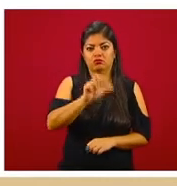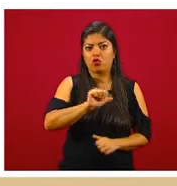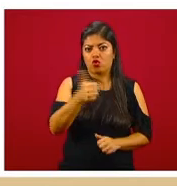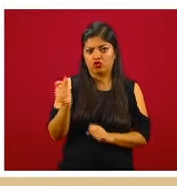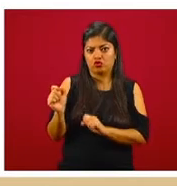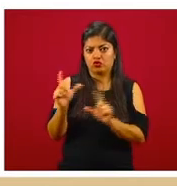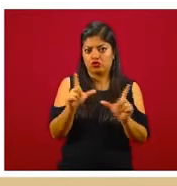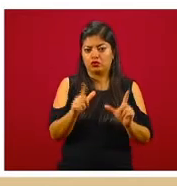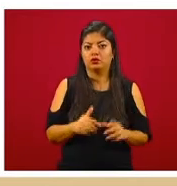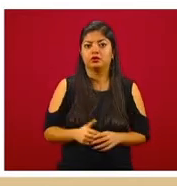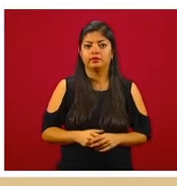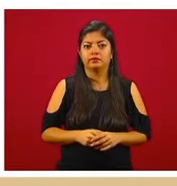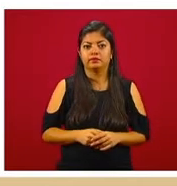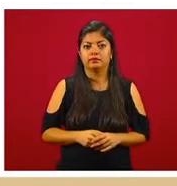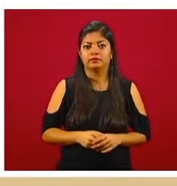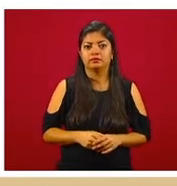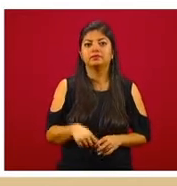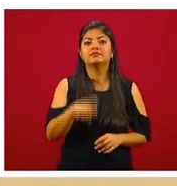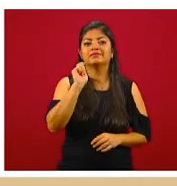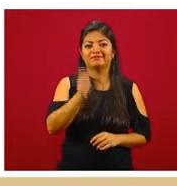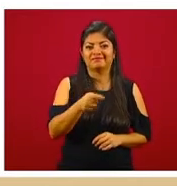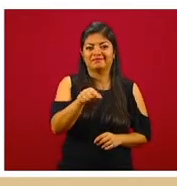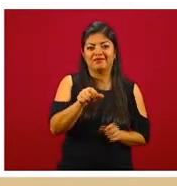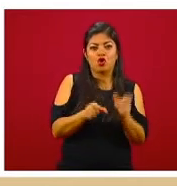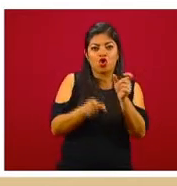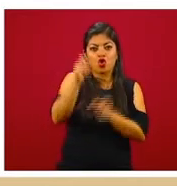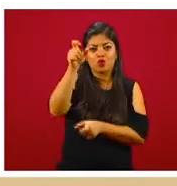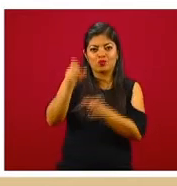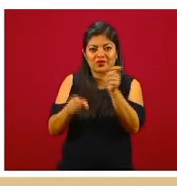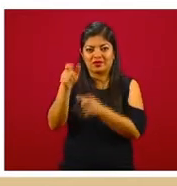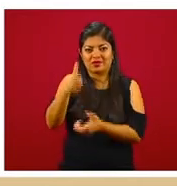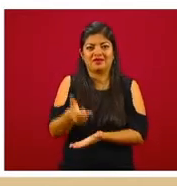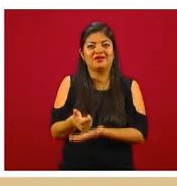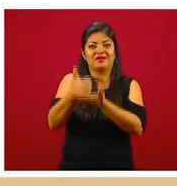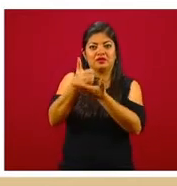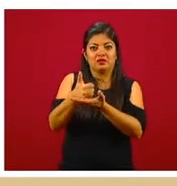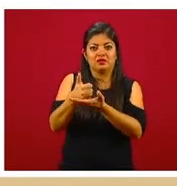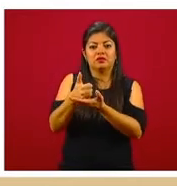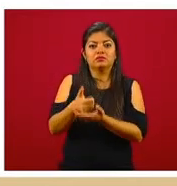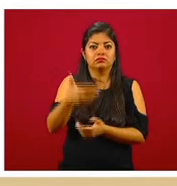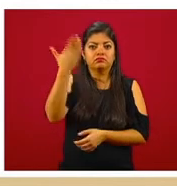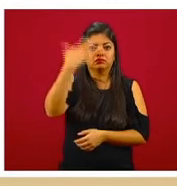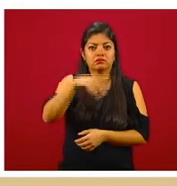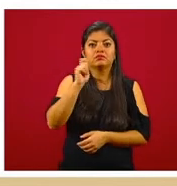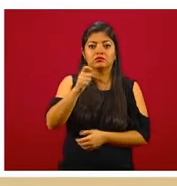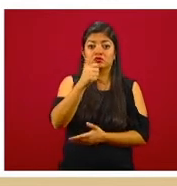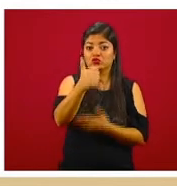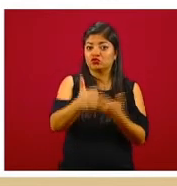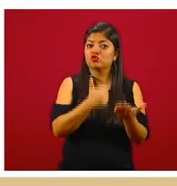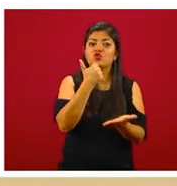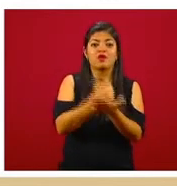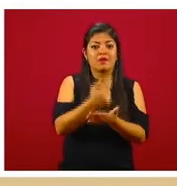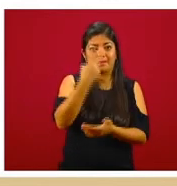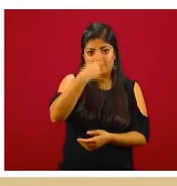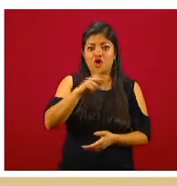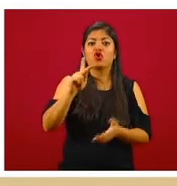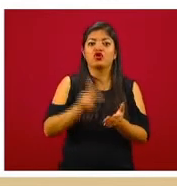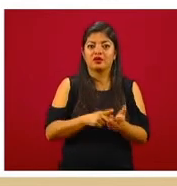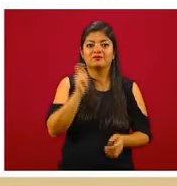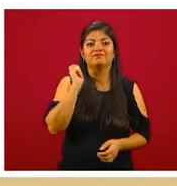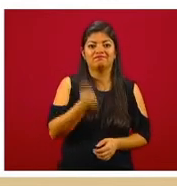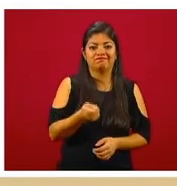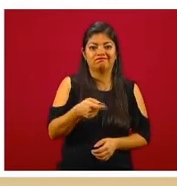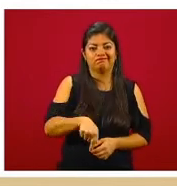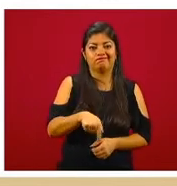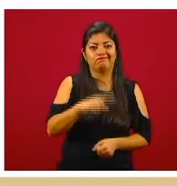be in the diapositiva, different states across también the con nation. un gráfico de You can columnas, validate en this donde information on reconocemos this next también slide la Ciudad de through México my graph nuevamente with different como la columns, zona